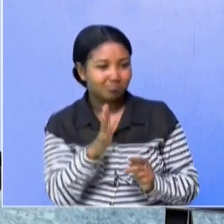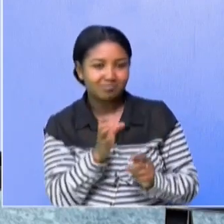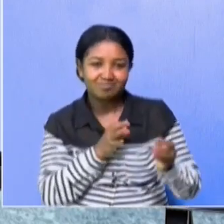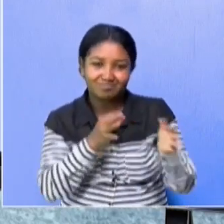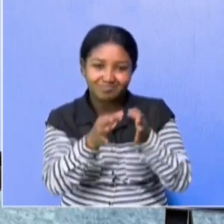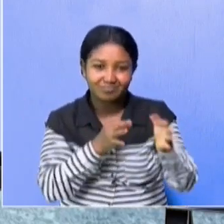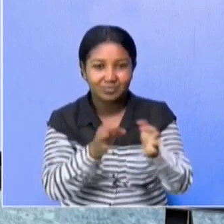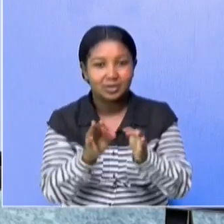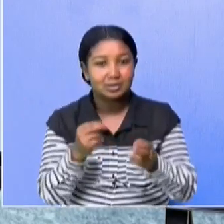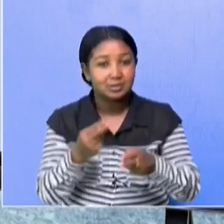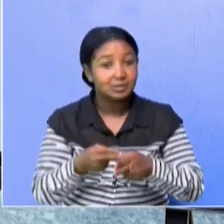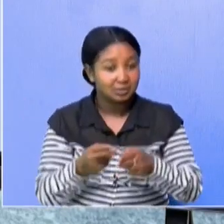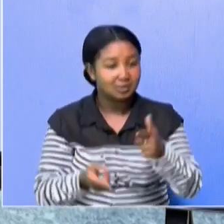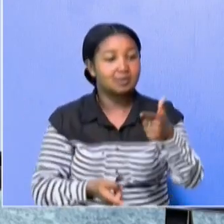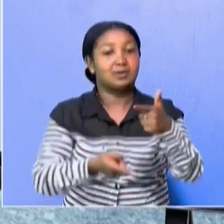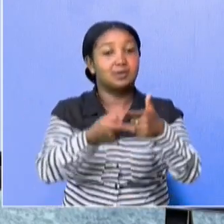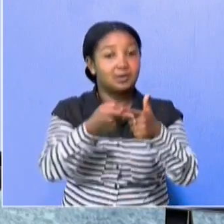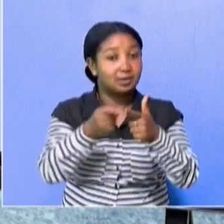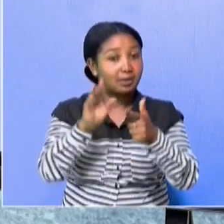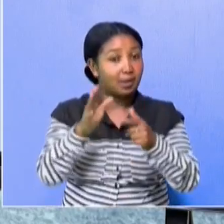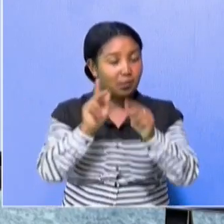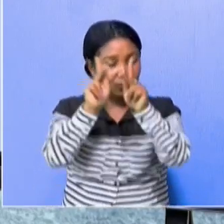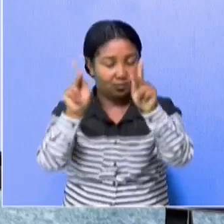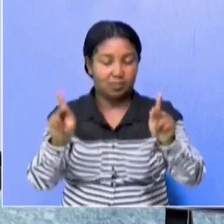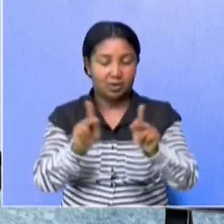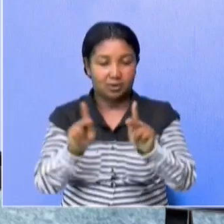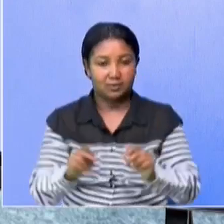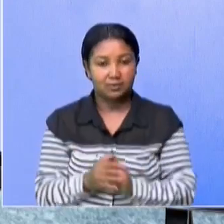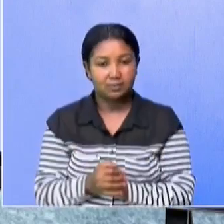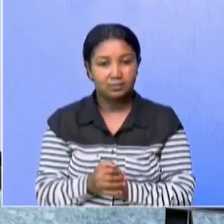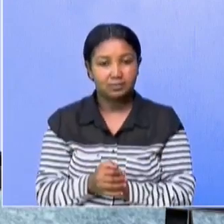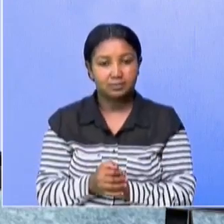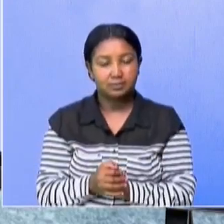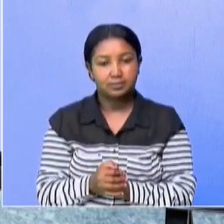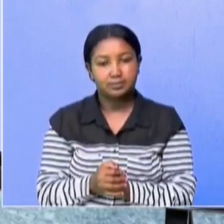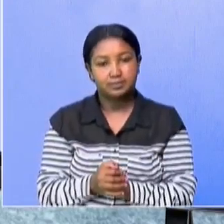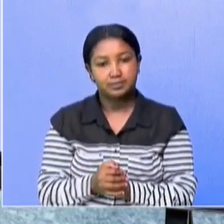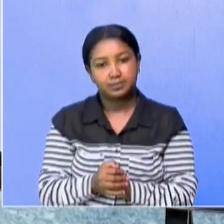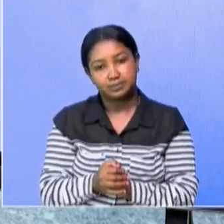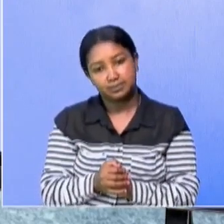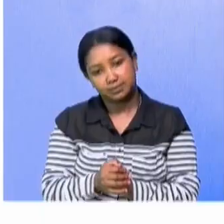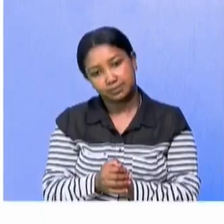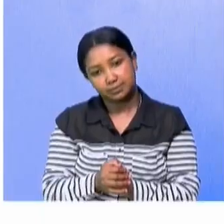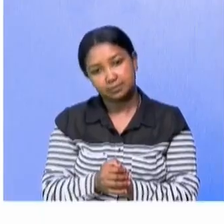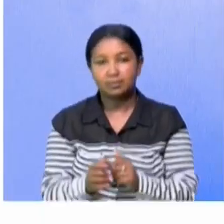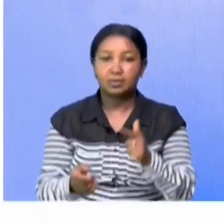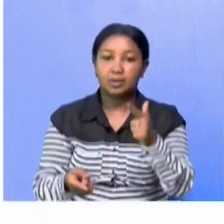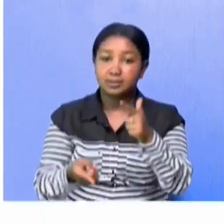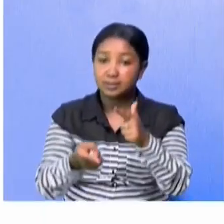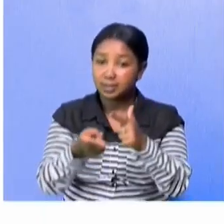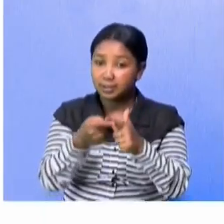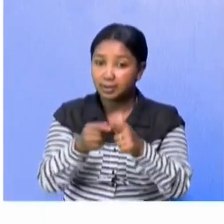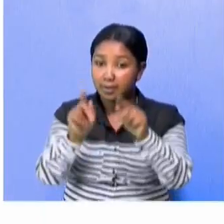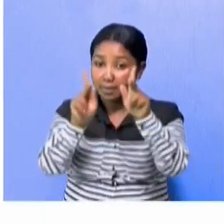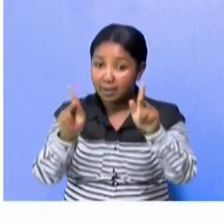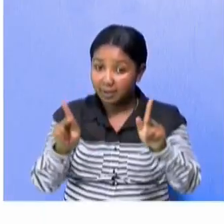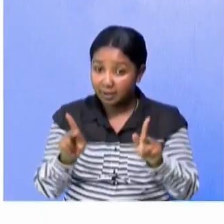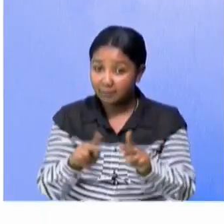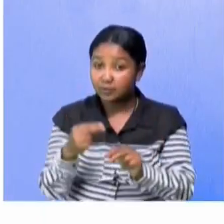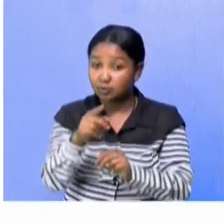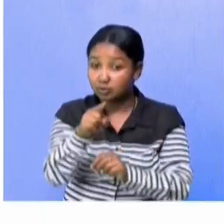etc. This is the second paragraph. So while you are using second paragraph, students, don't